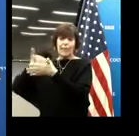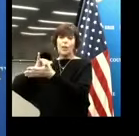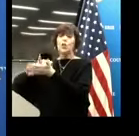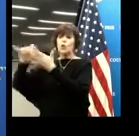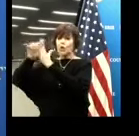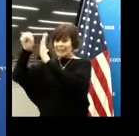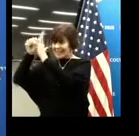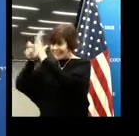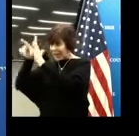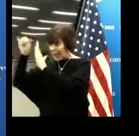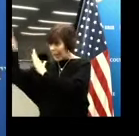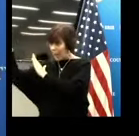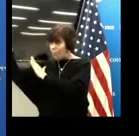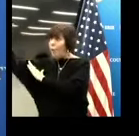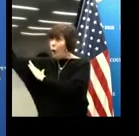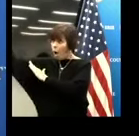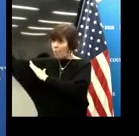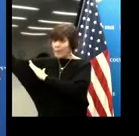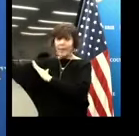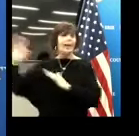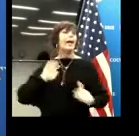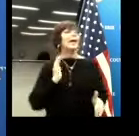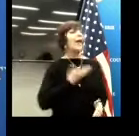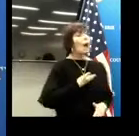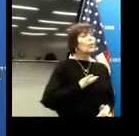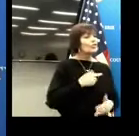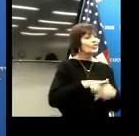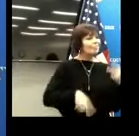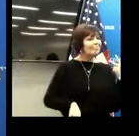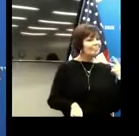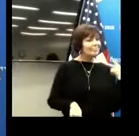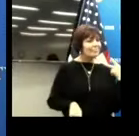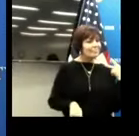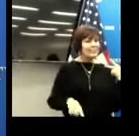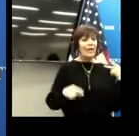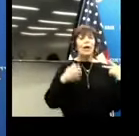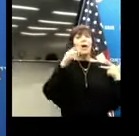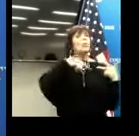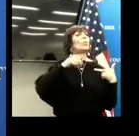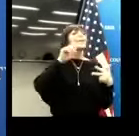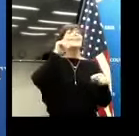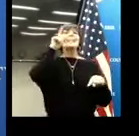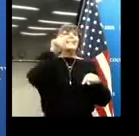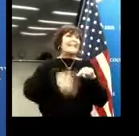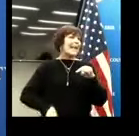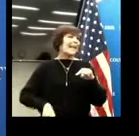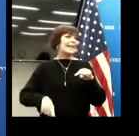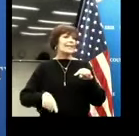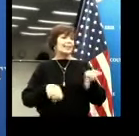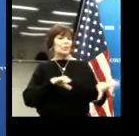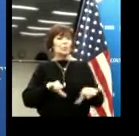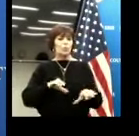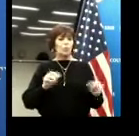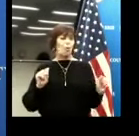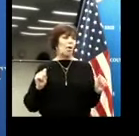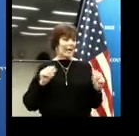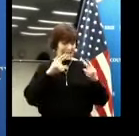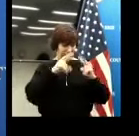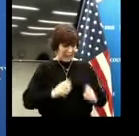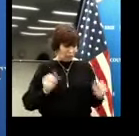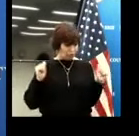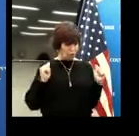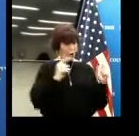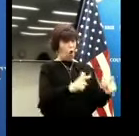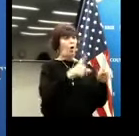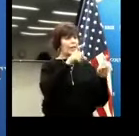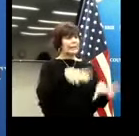lab in Albany, the Wadsworth lab, and Erie counties. But we will not be able to perform all and analyze all the tests,